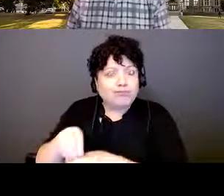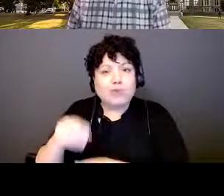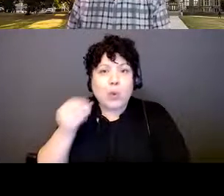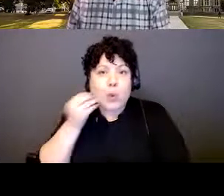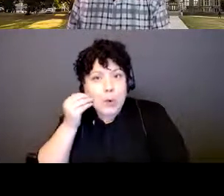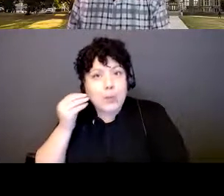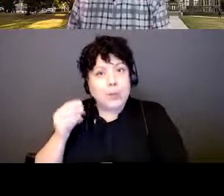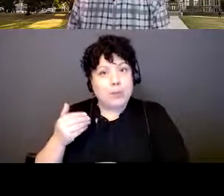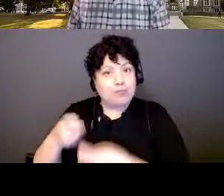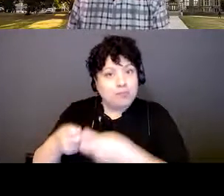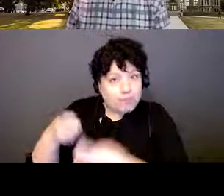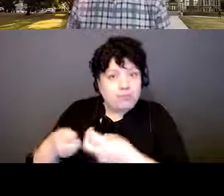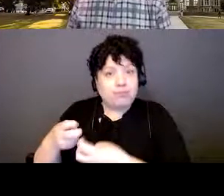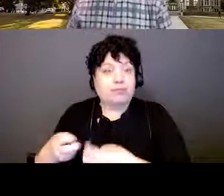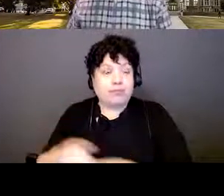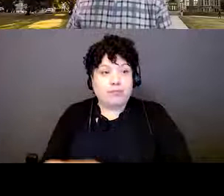slide.